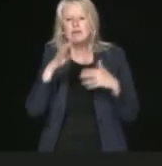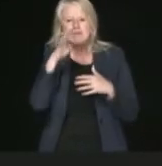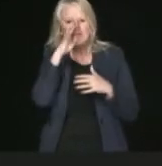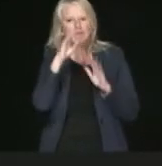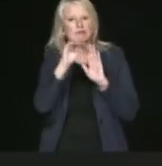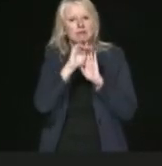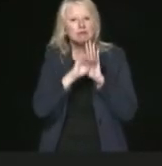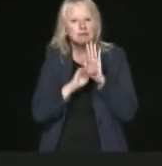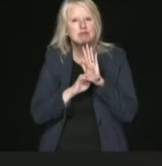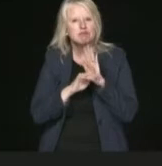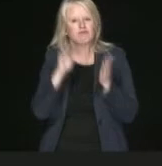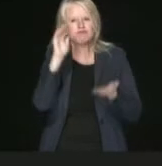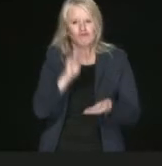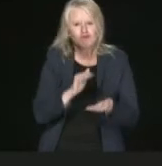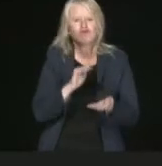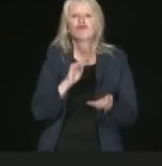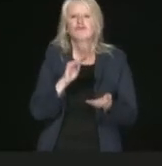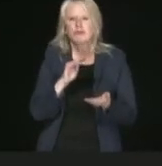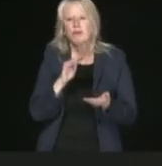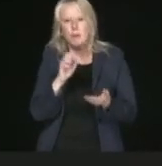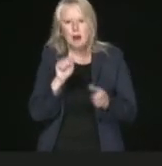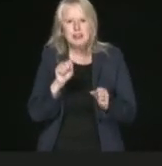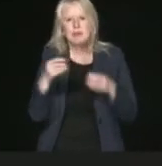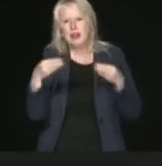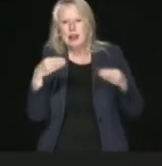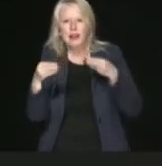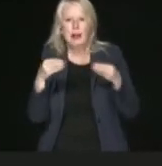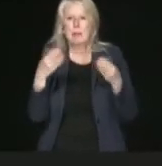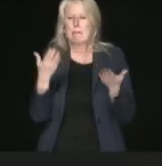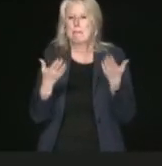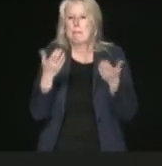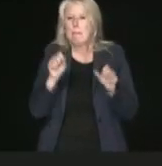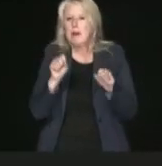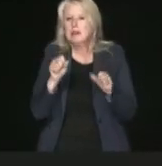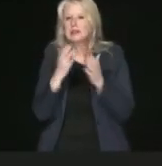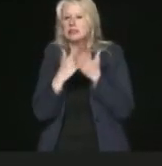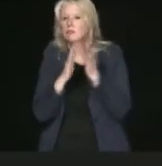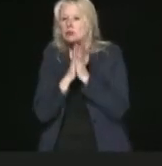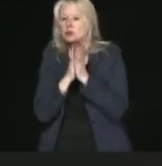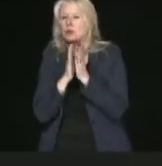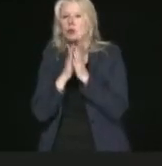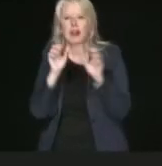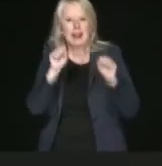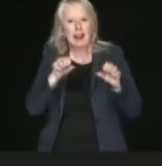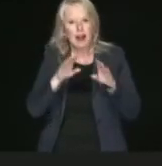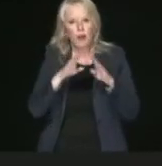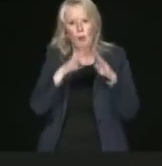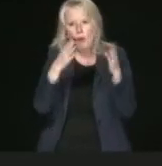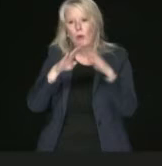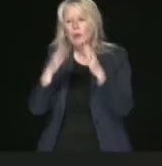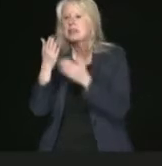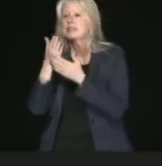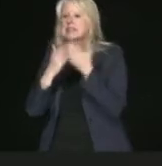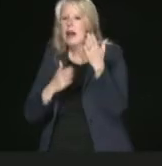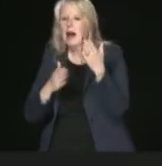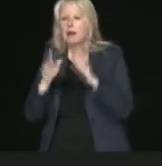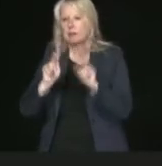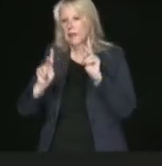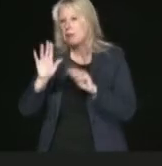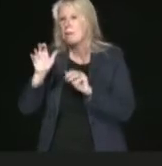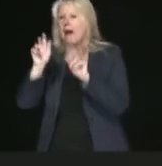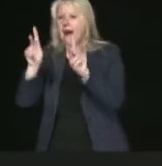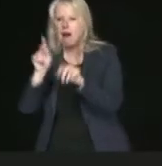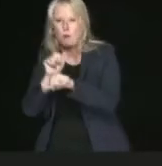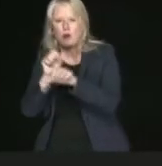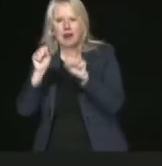go to work. Maybe schools can start to open again. Some economic activity can